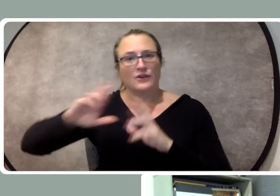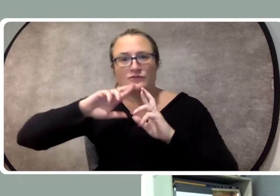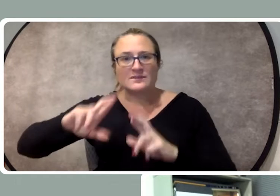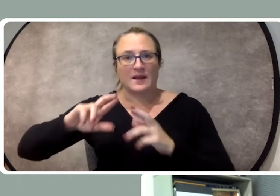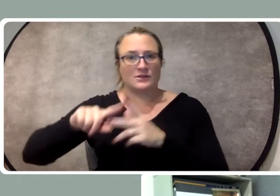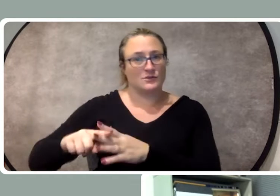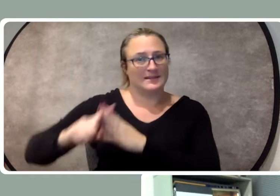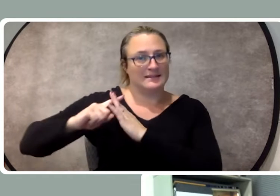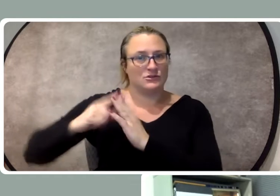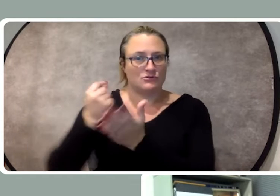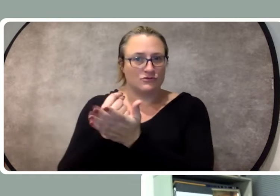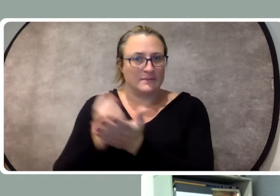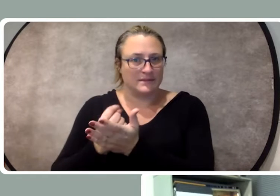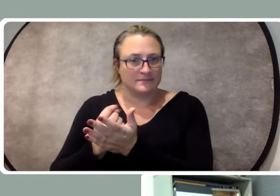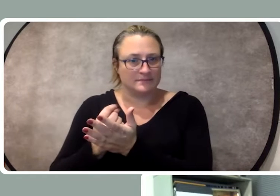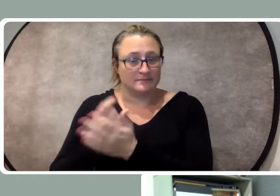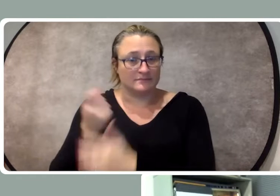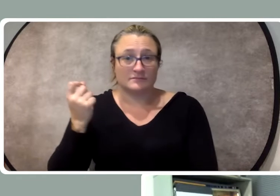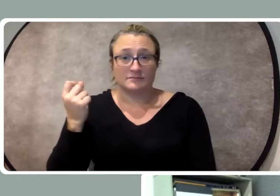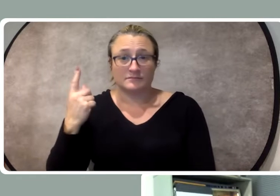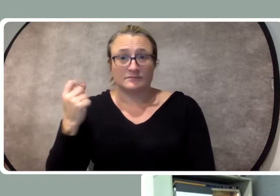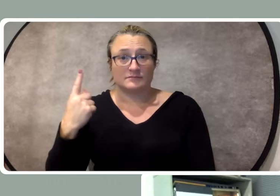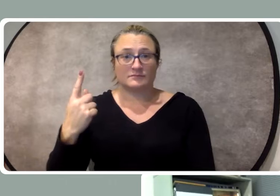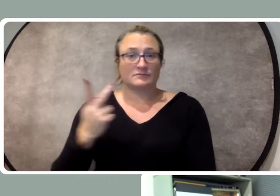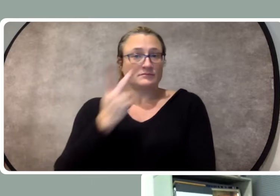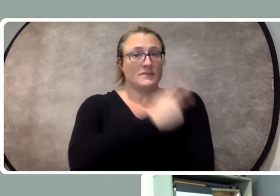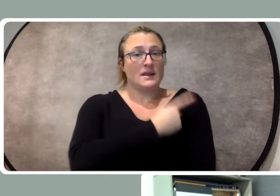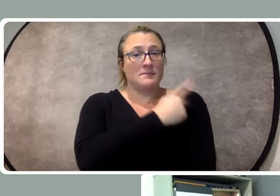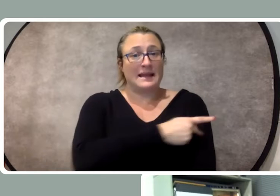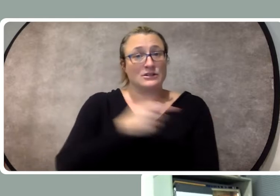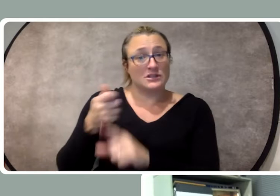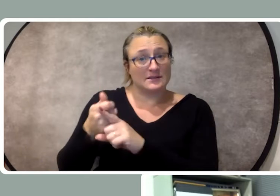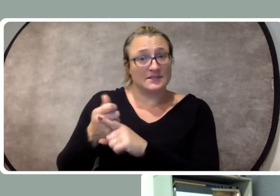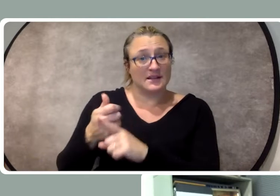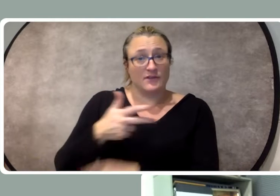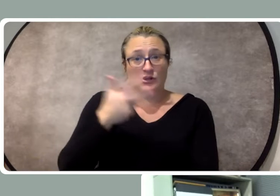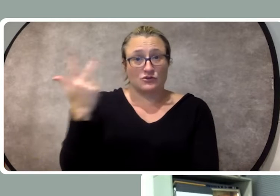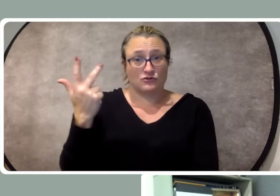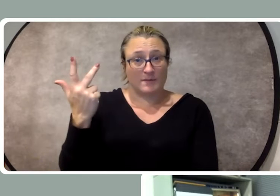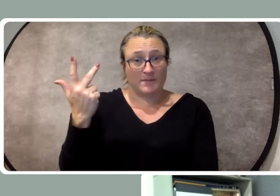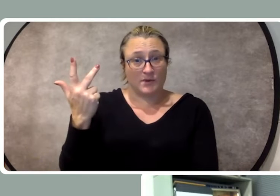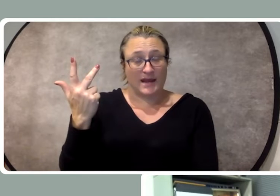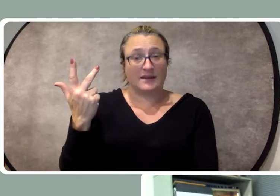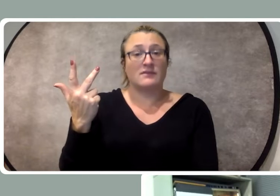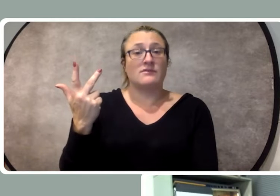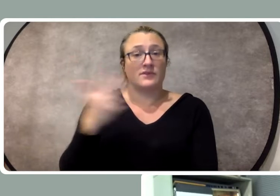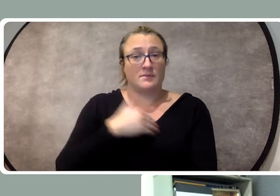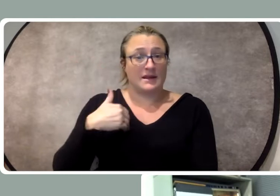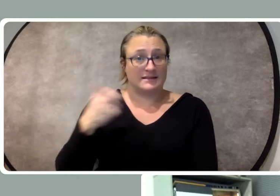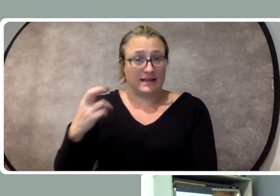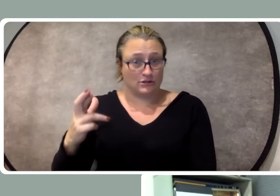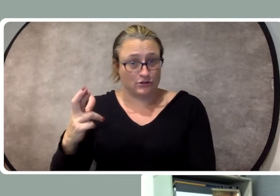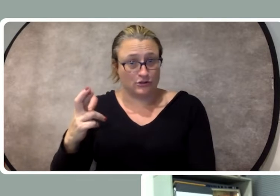But, what I will say is that for patients who have triple-negative breast cancer, so early